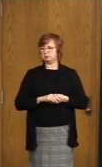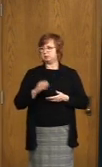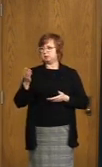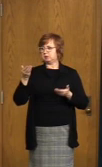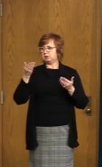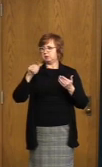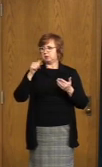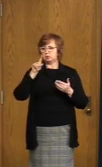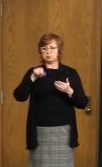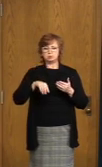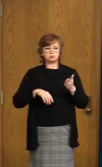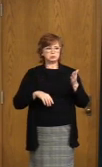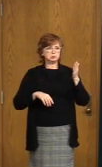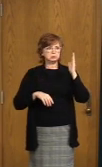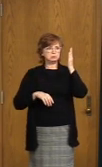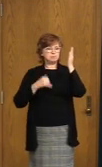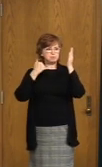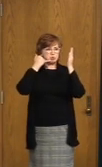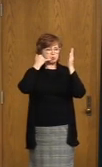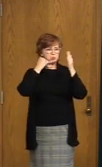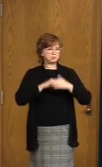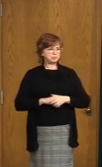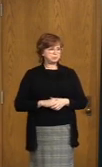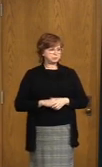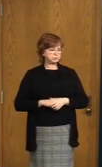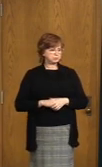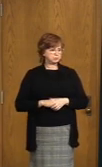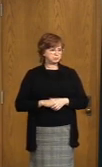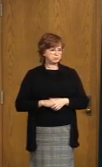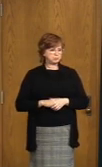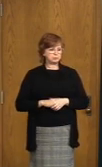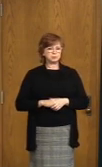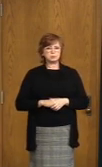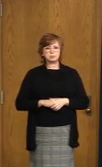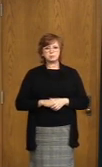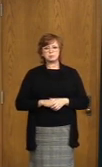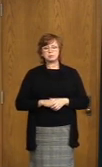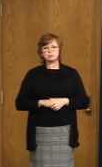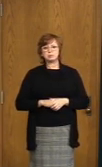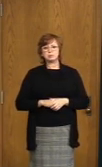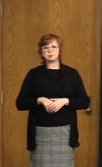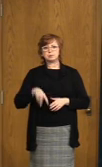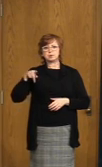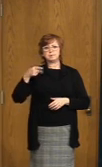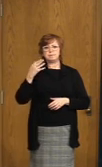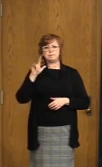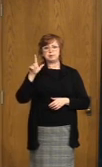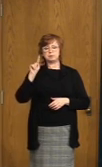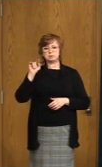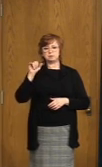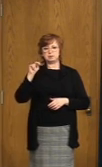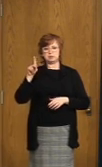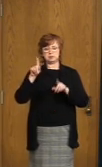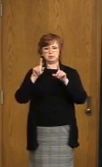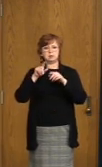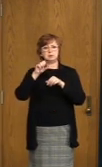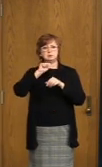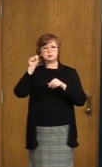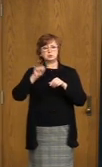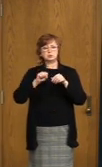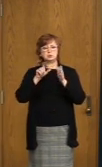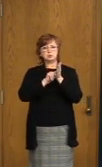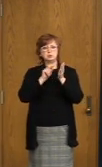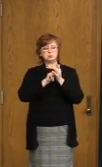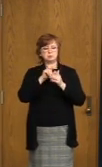We'll take another question from the phone line. Operator? We have Phil Tank with the Star Phoenix.